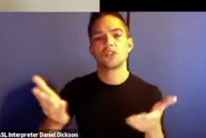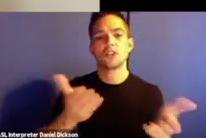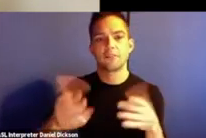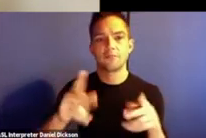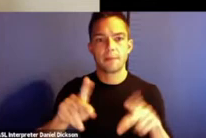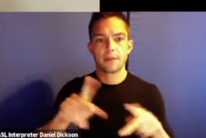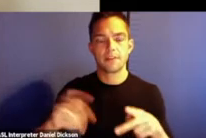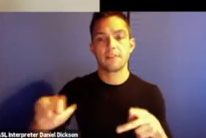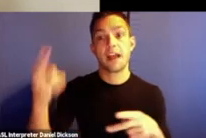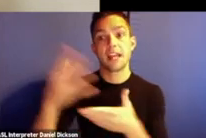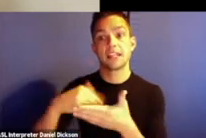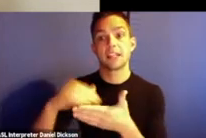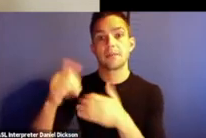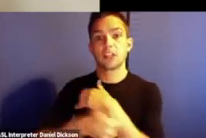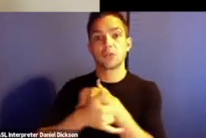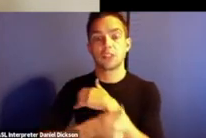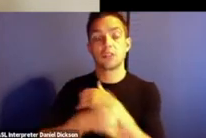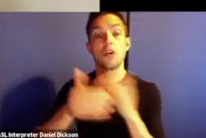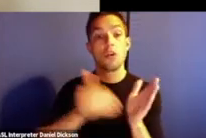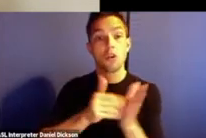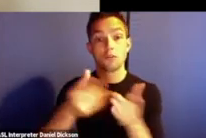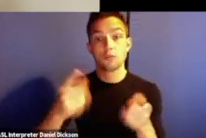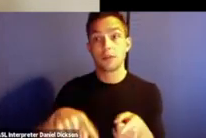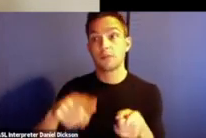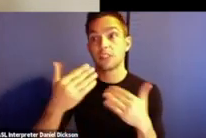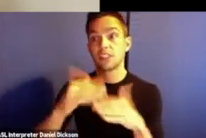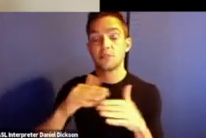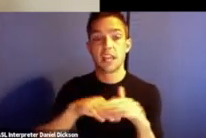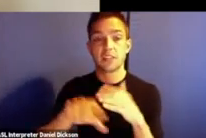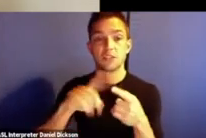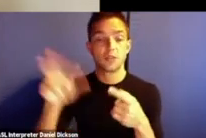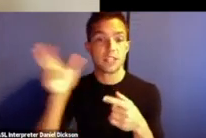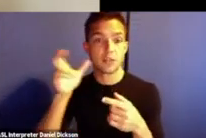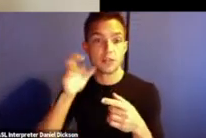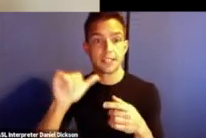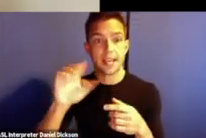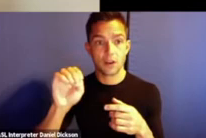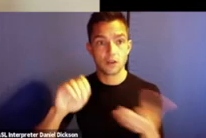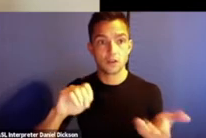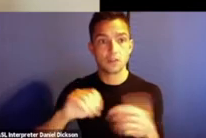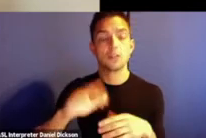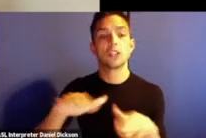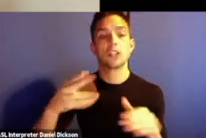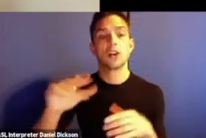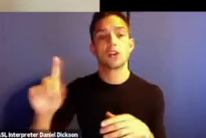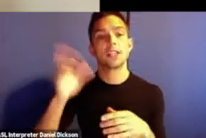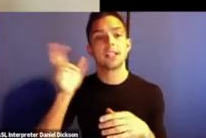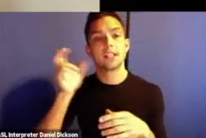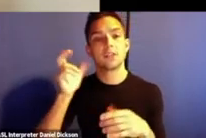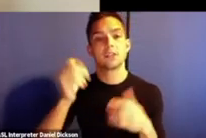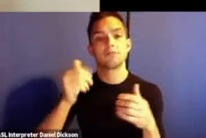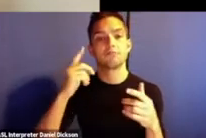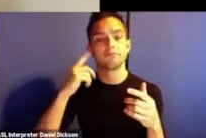high income countries, often with limited access to hearing care. Childhood hearing loss in particular